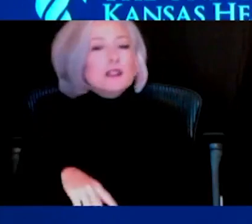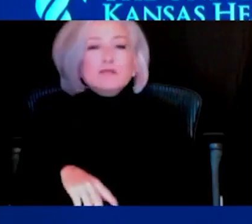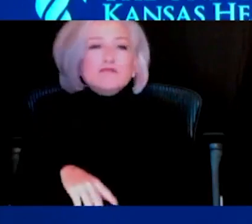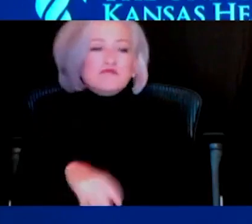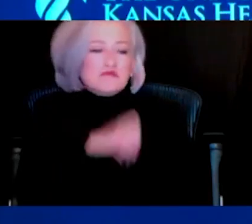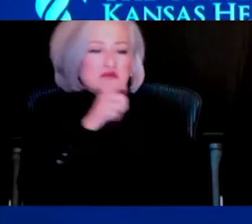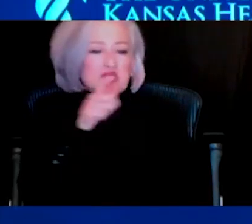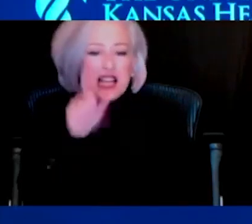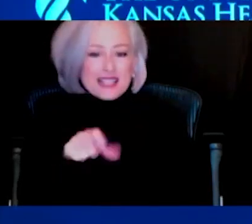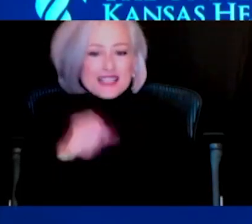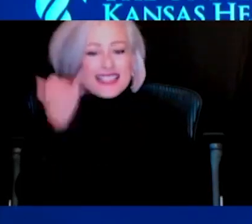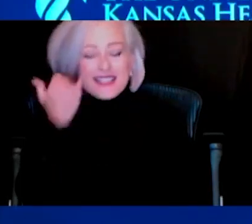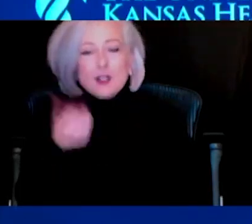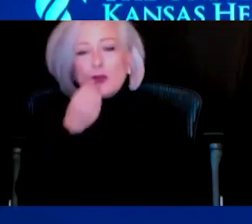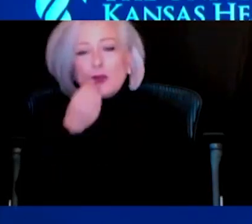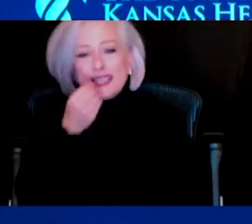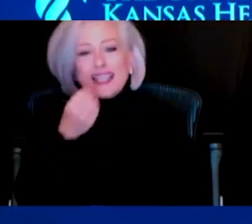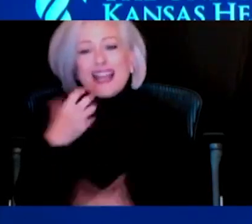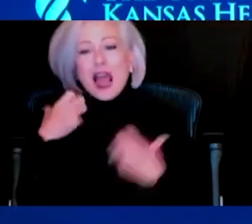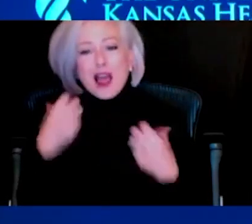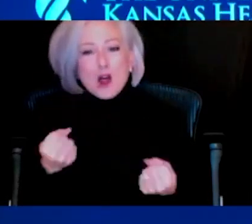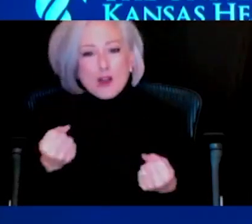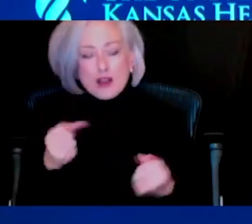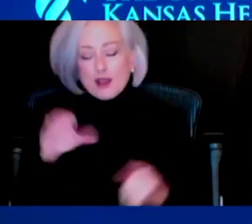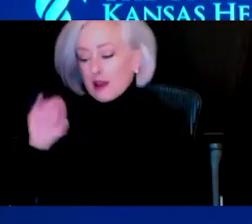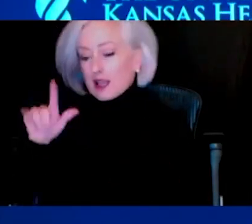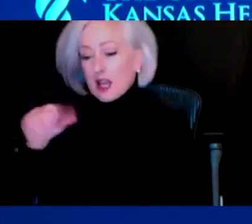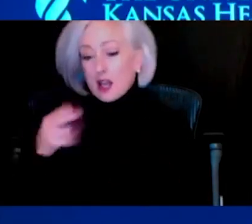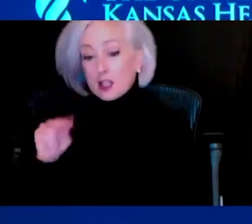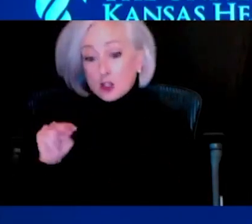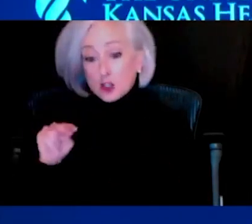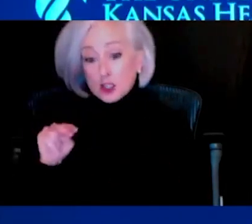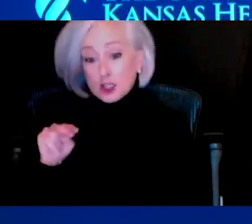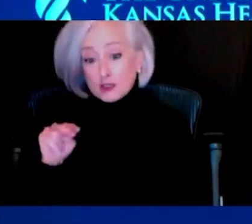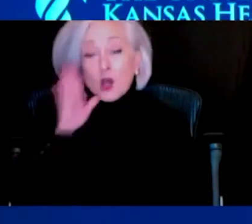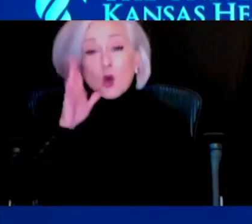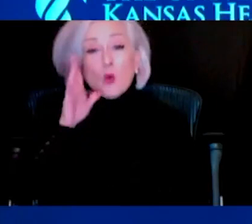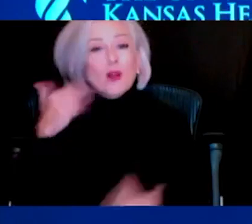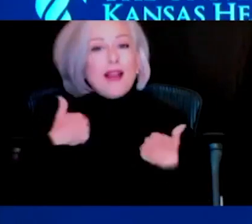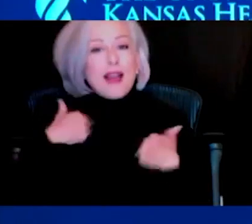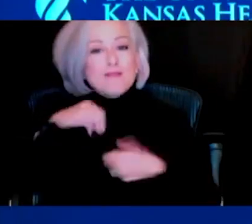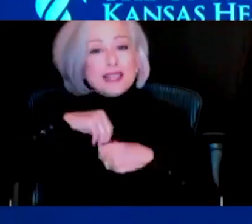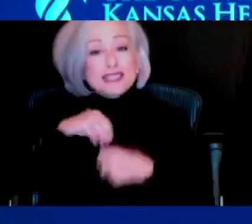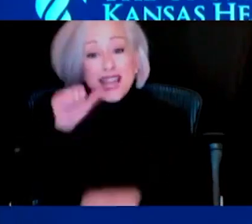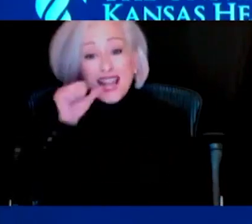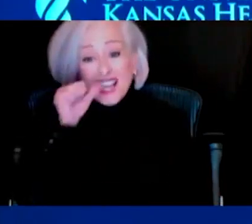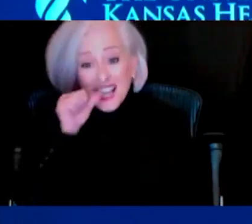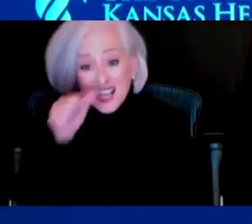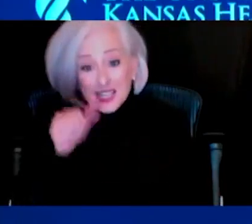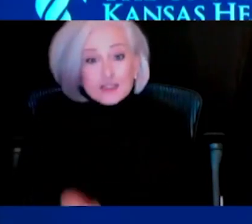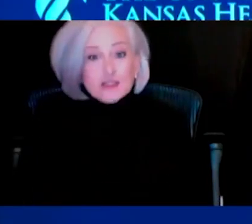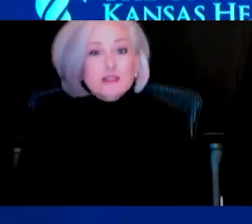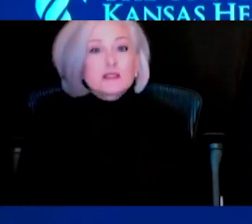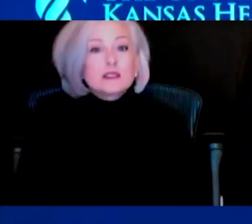eat a healthy diet. Collagen is found in nuts and lean meats